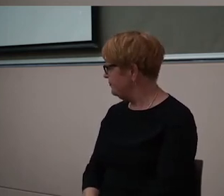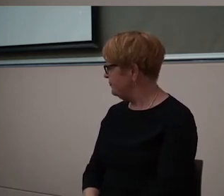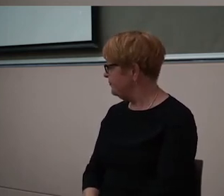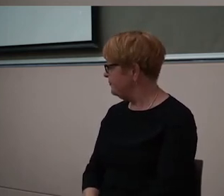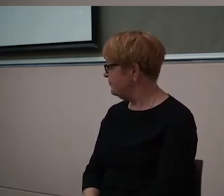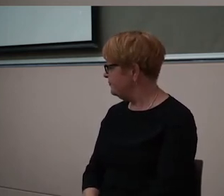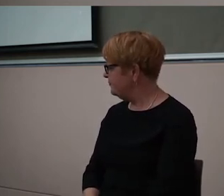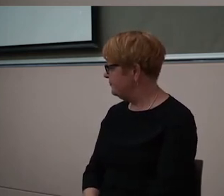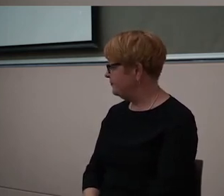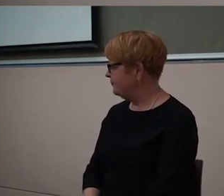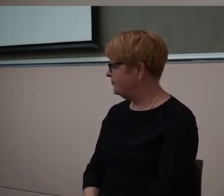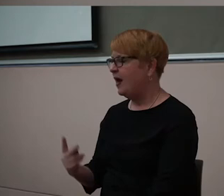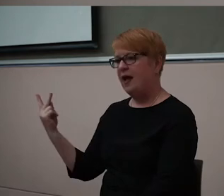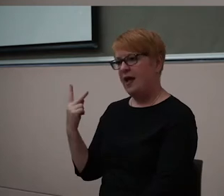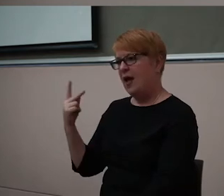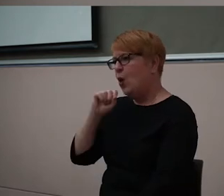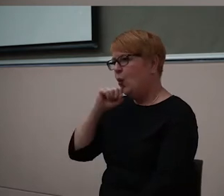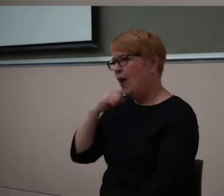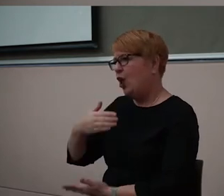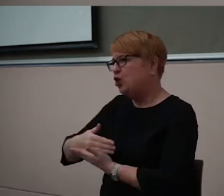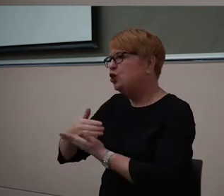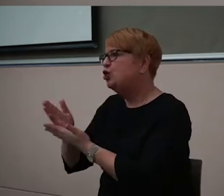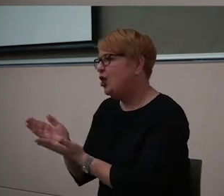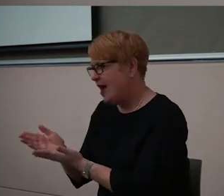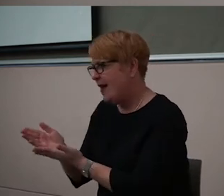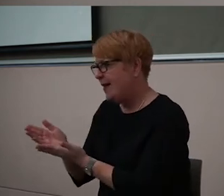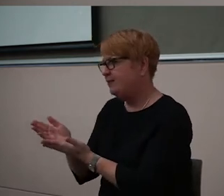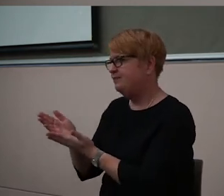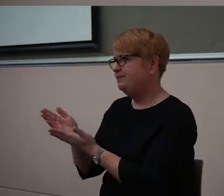I are going to share and let you into